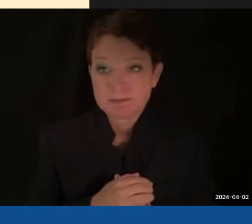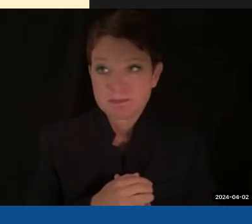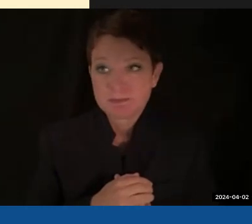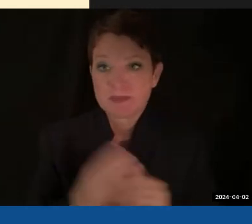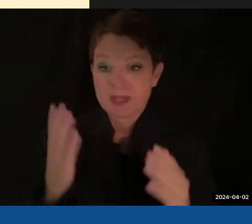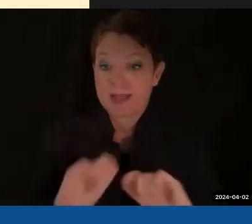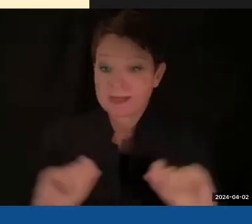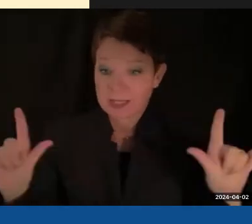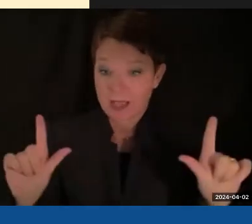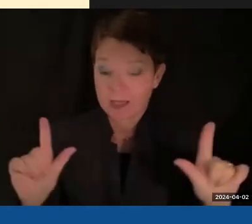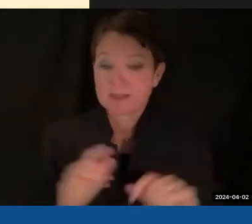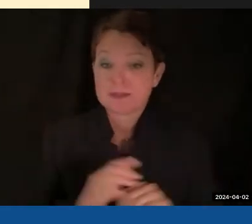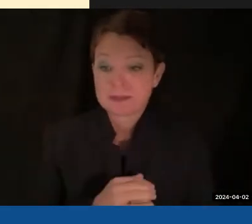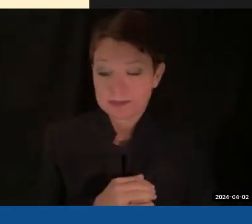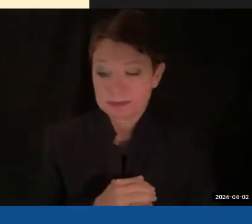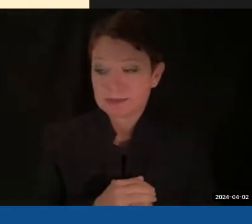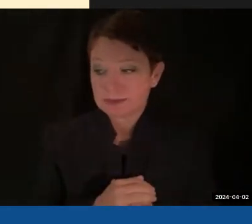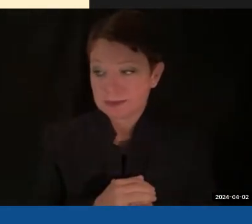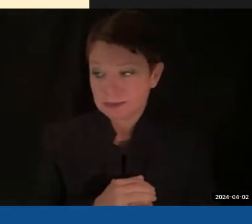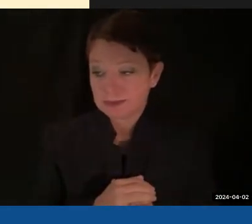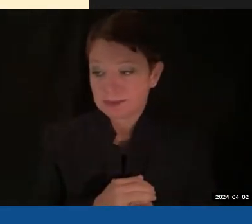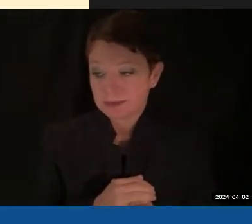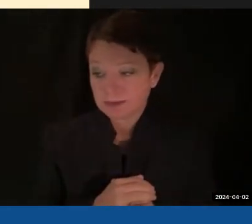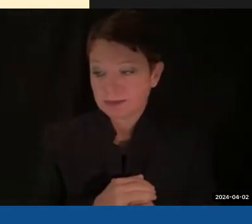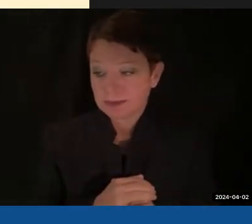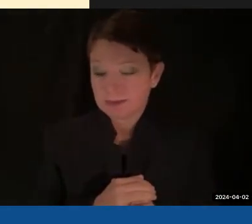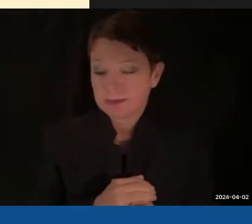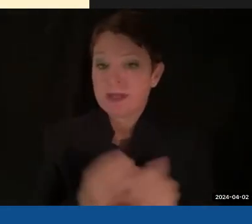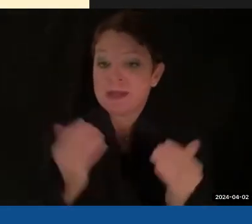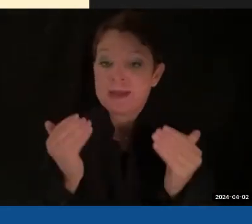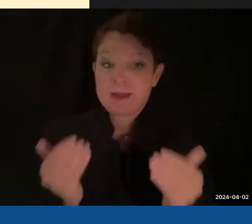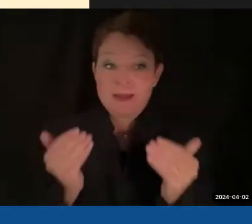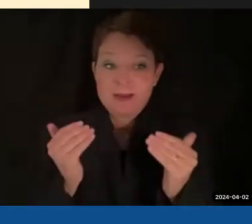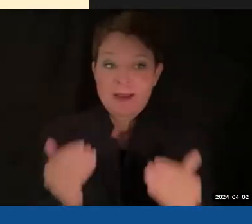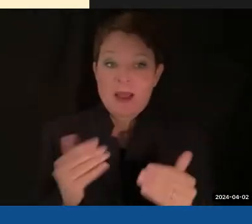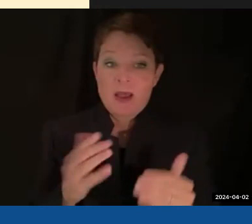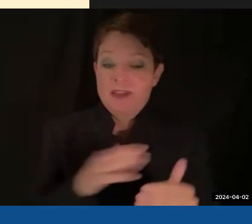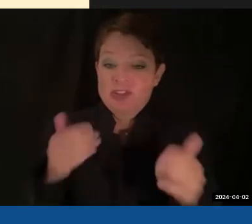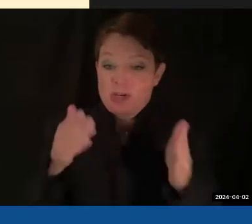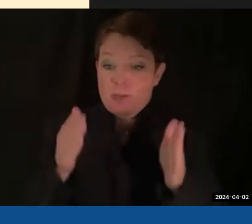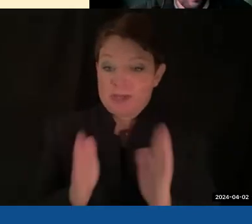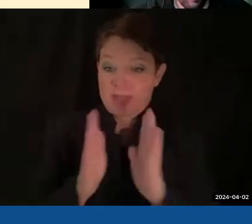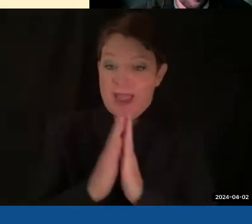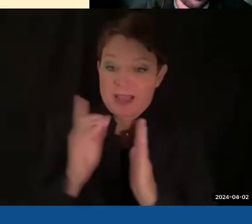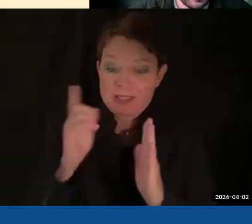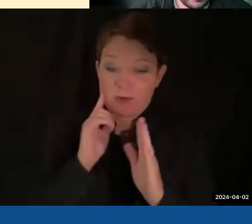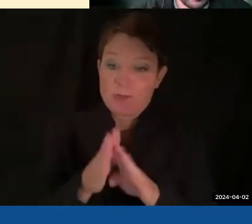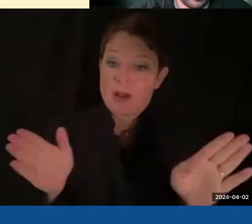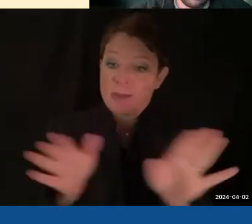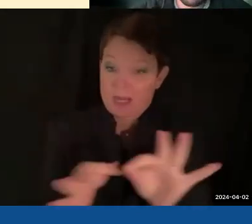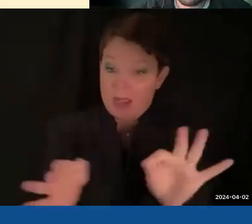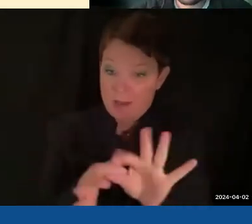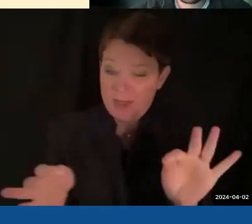Next slide. And now that the chairperson has asked for public comments, staff would like to repeat